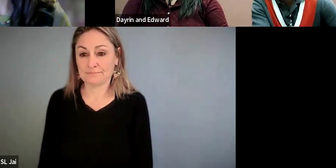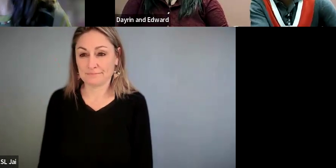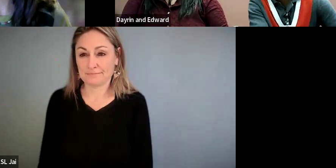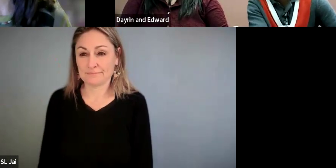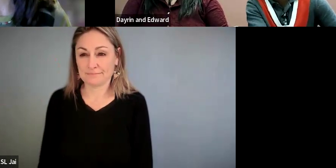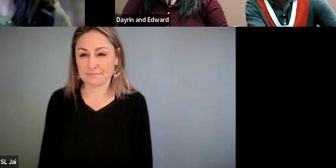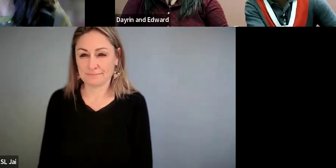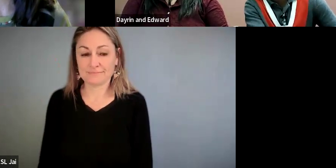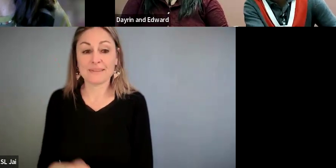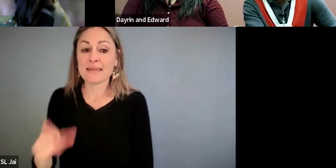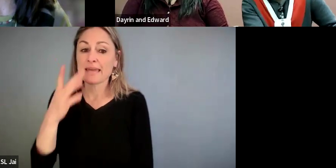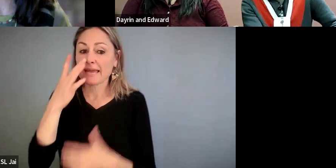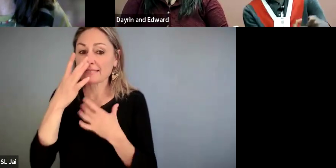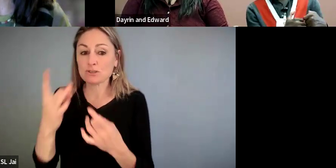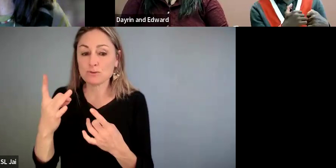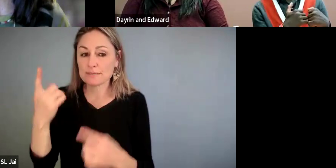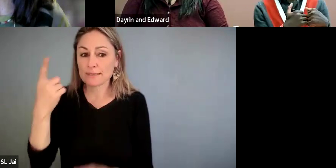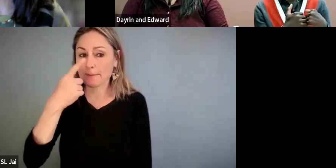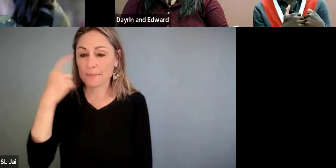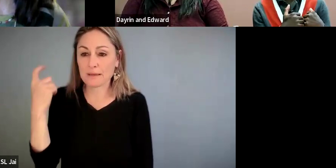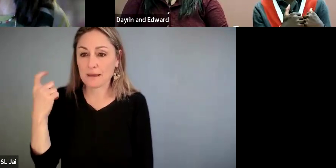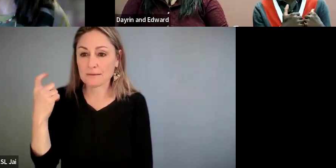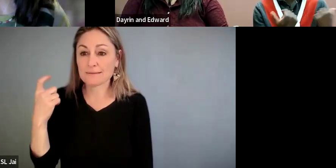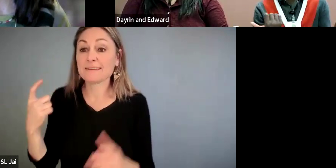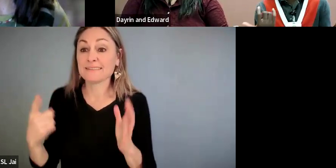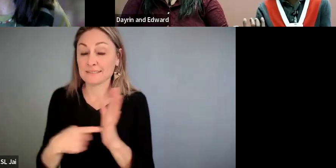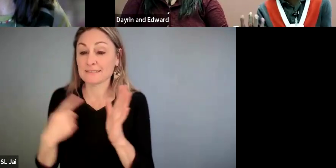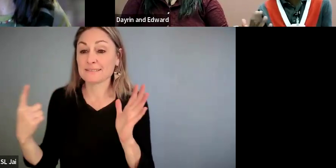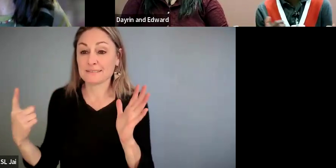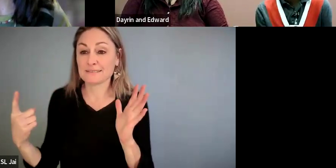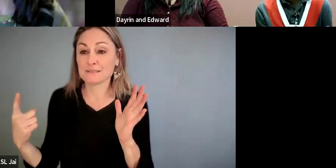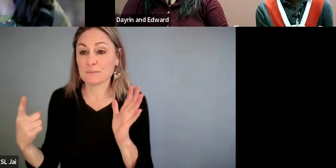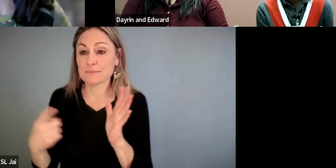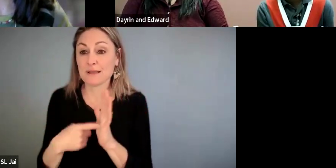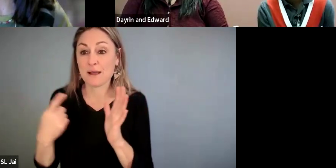And this is so interesting because sometimes